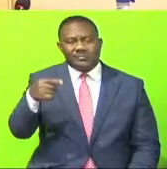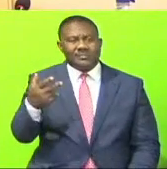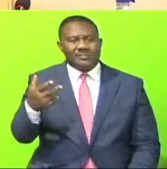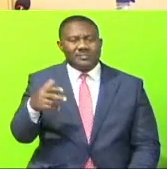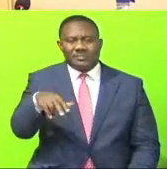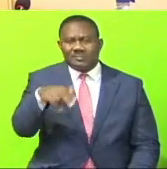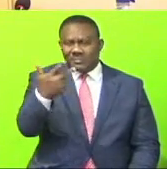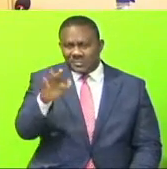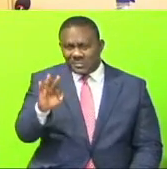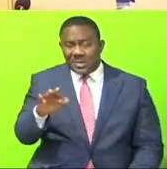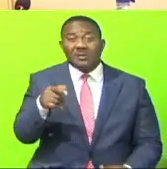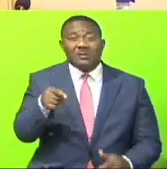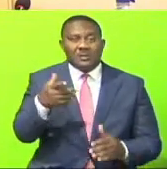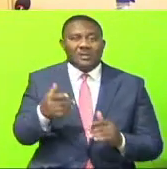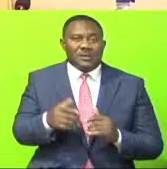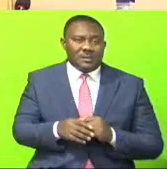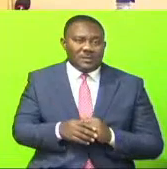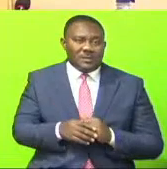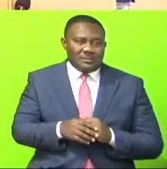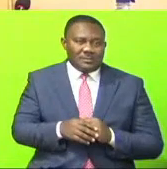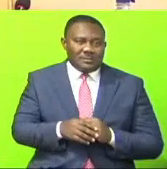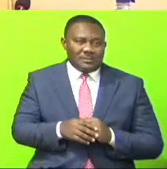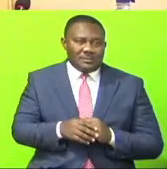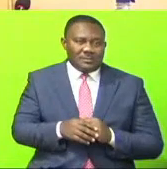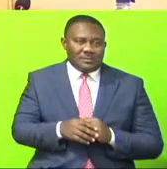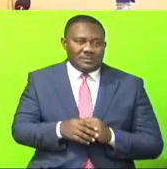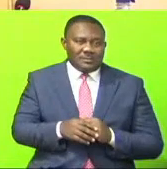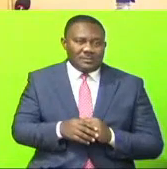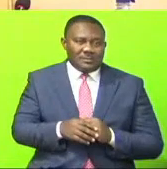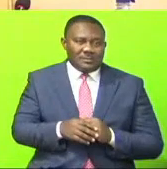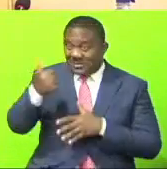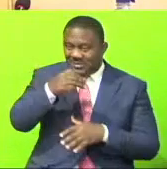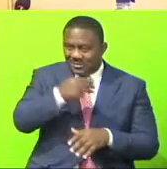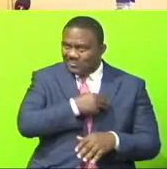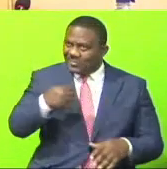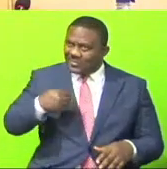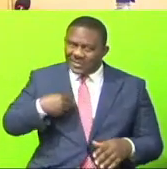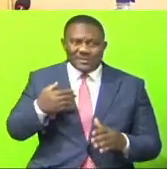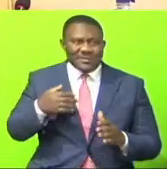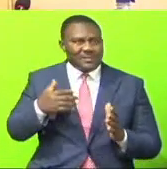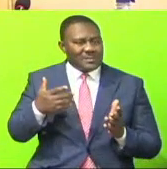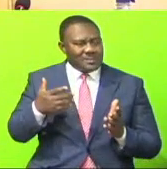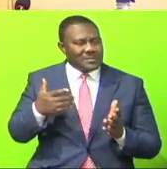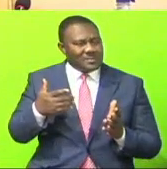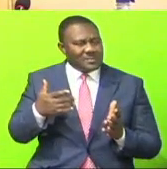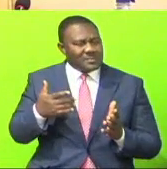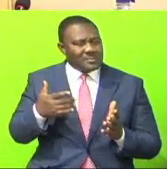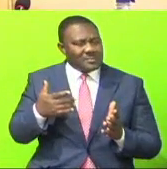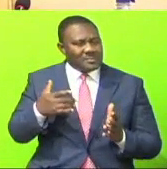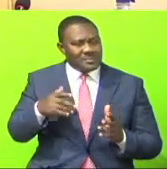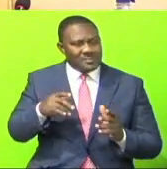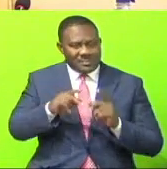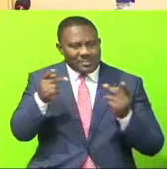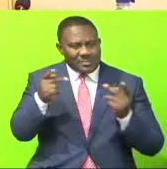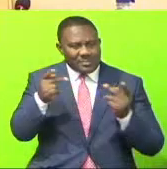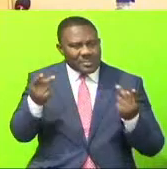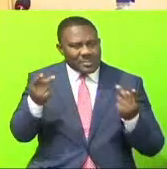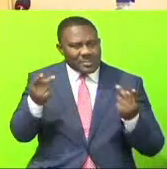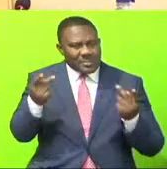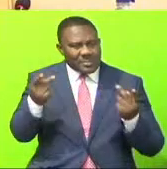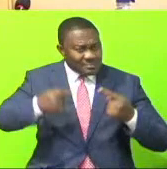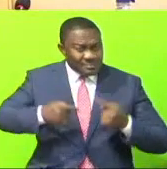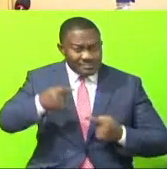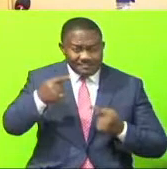it's rather unfortunate that senior members of the party are arguing that a